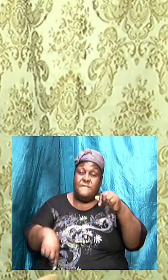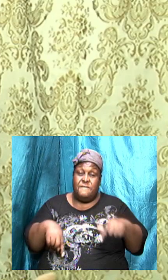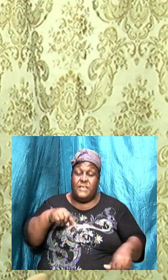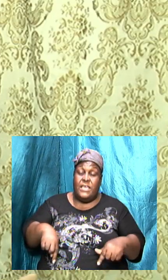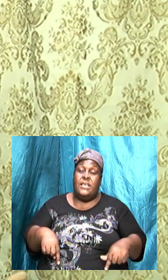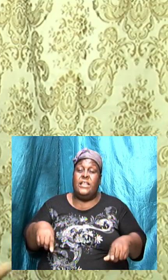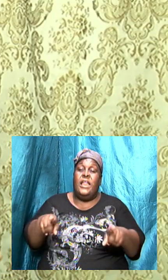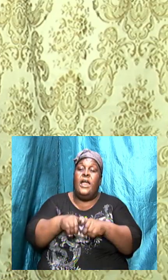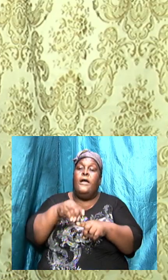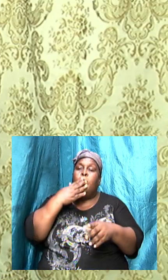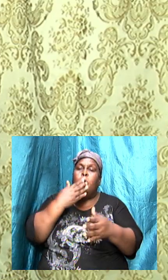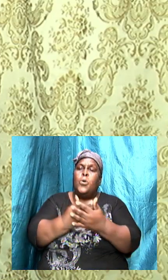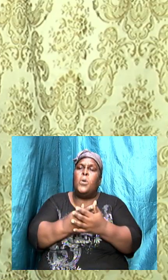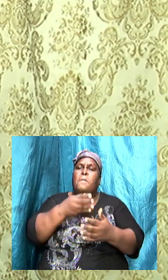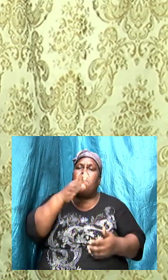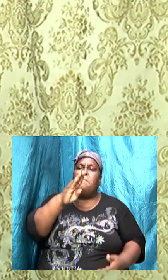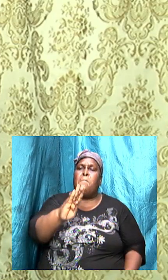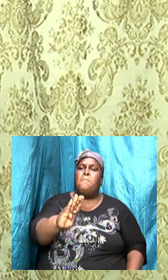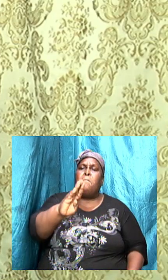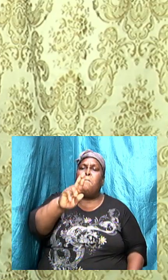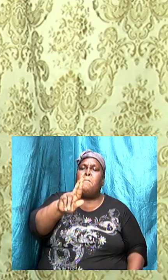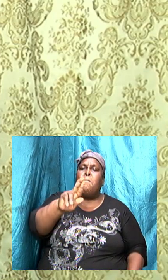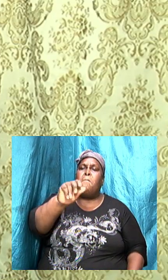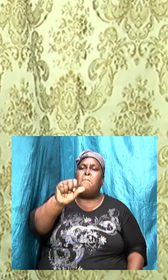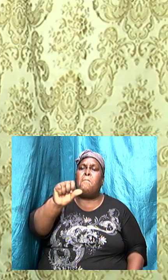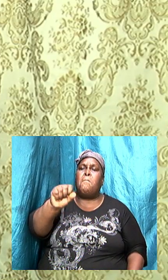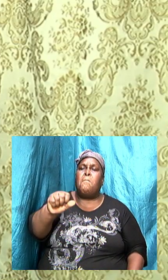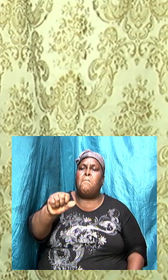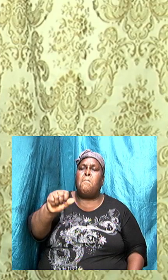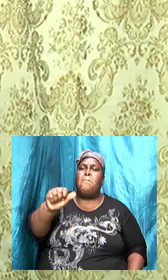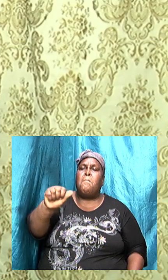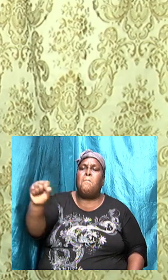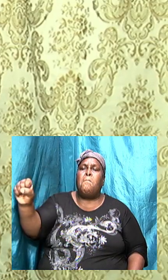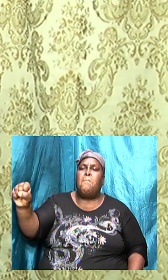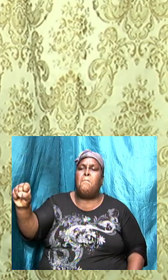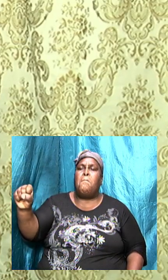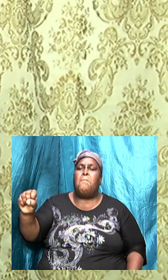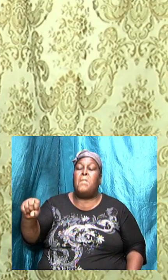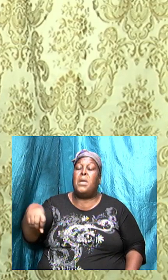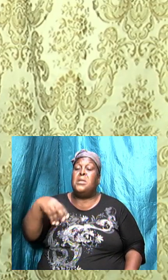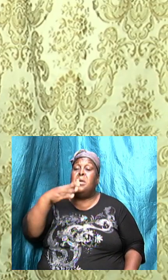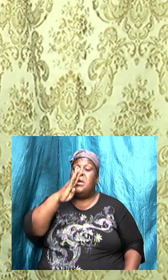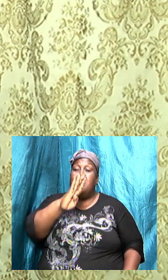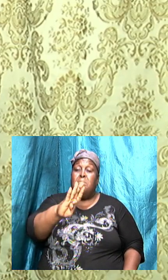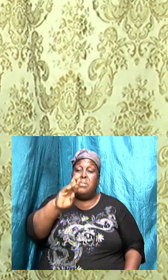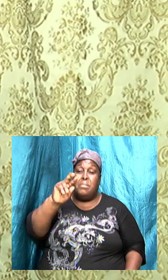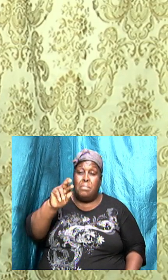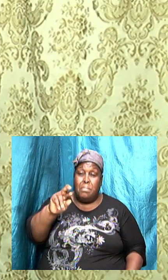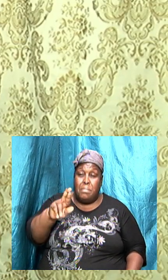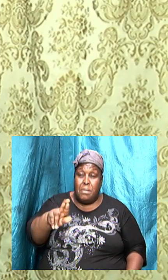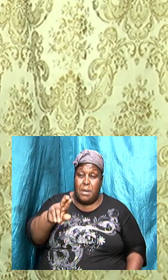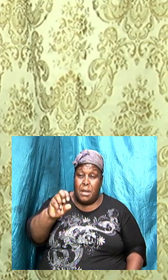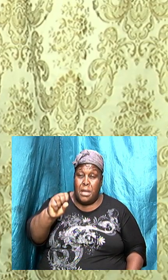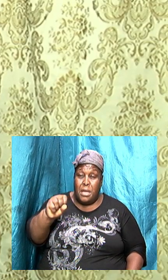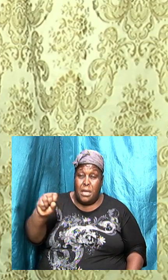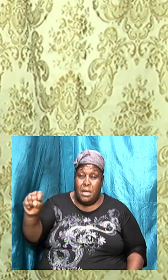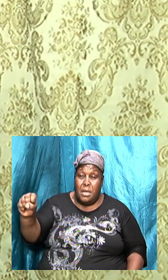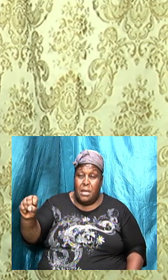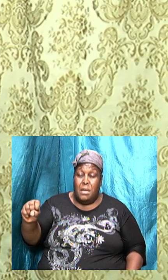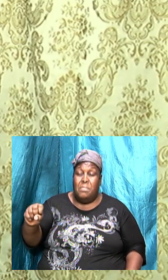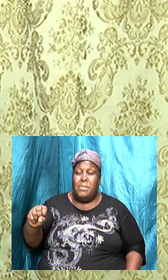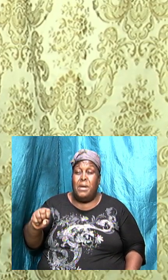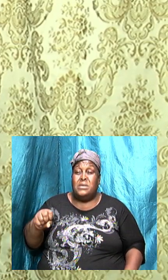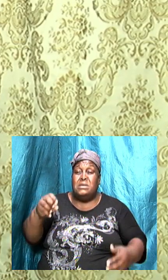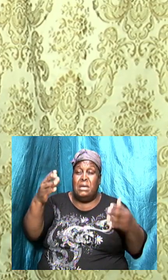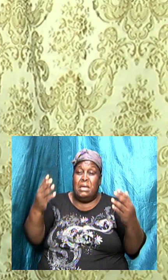know from the scriptures in Old Testament that brass represents judgment. Yes, brass is a heavy metal.